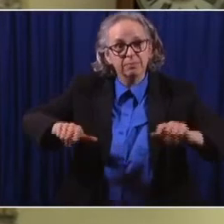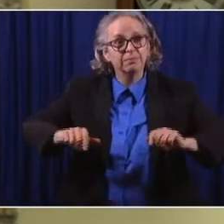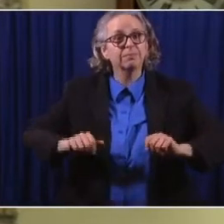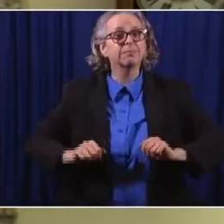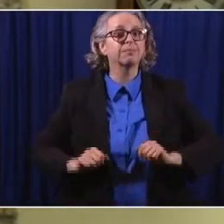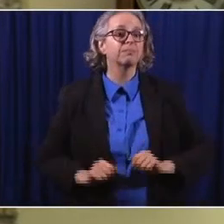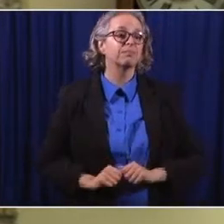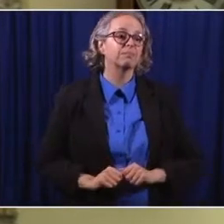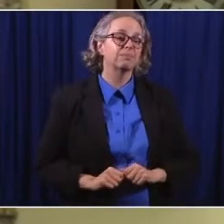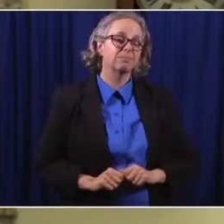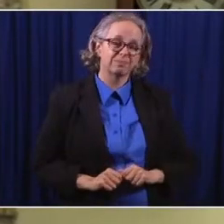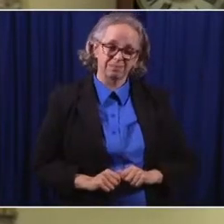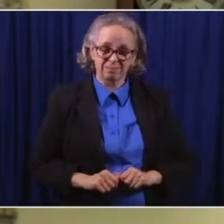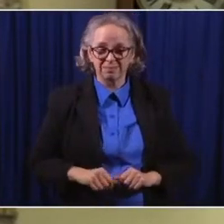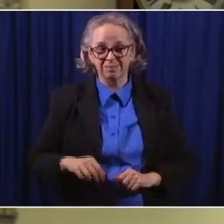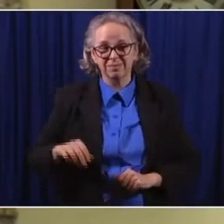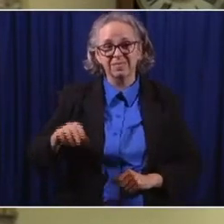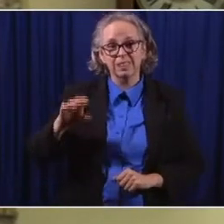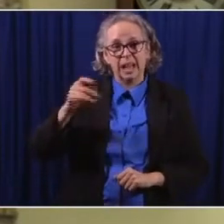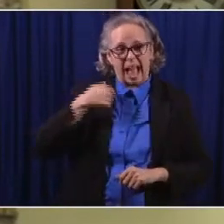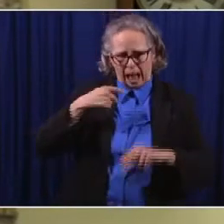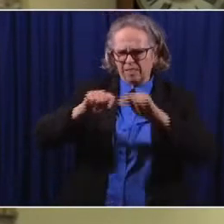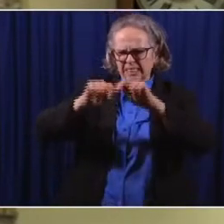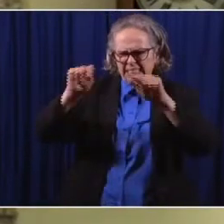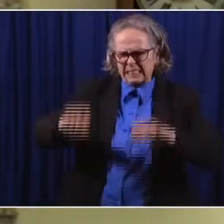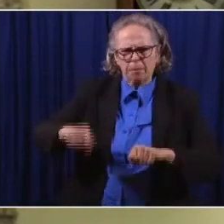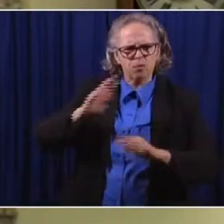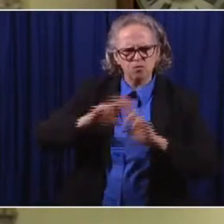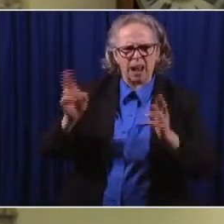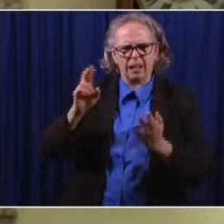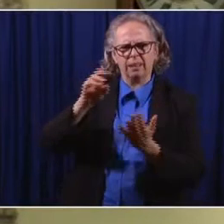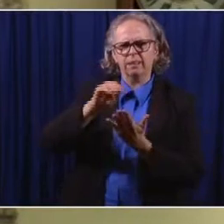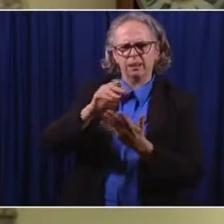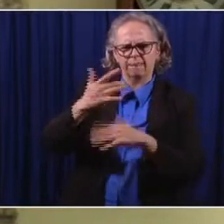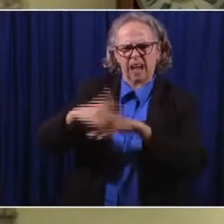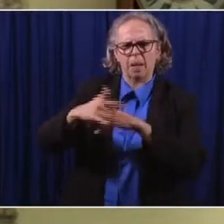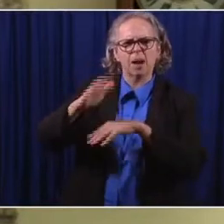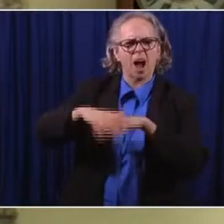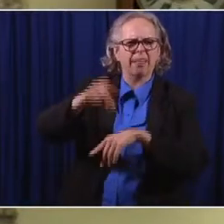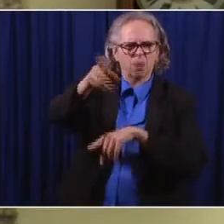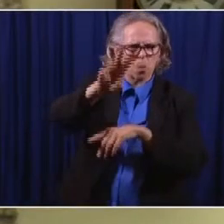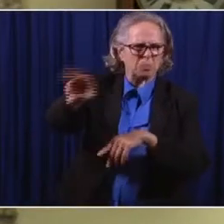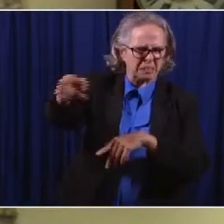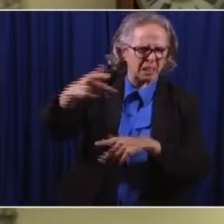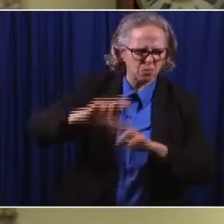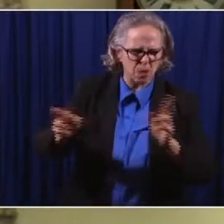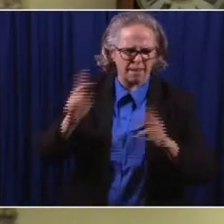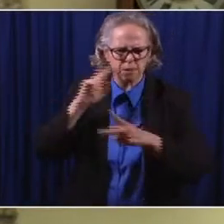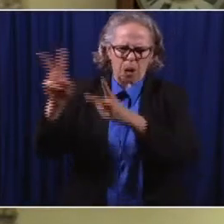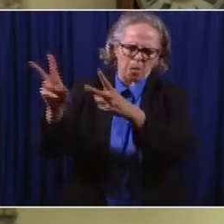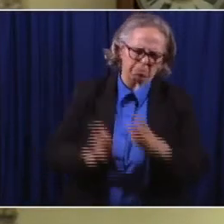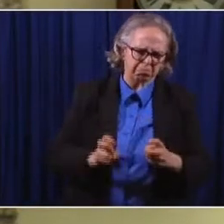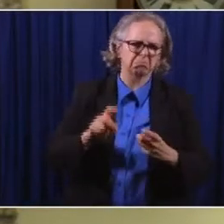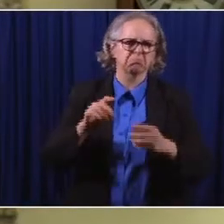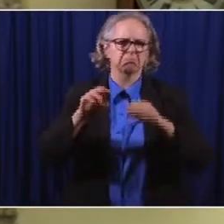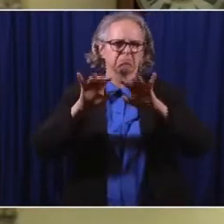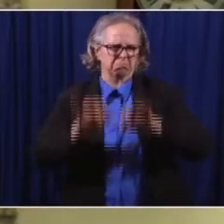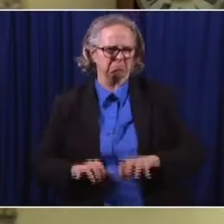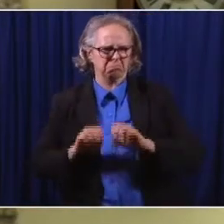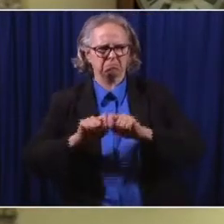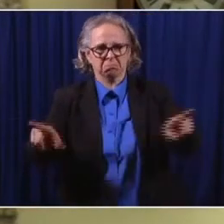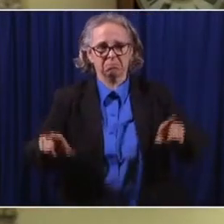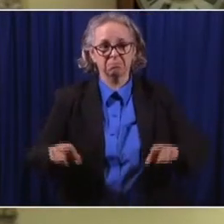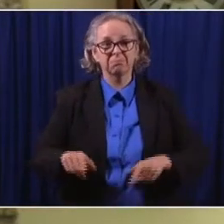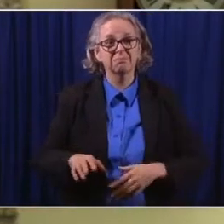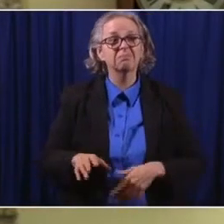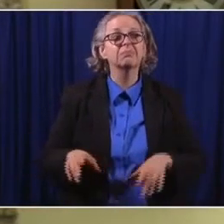coronavirus website. School must also notify their local health department. Beginning September 15th, local health departments will